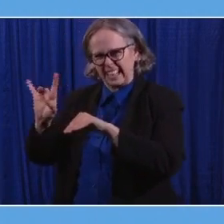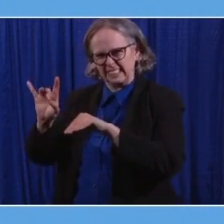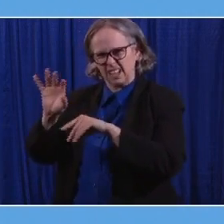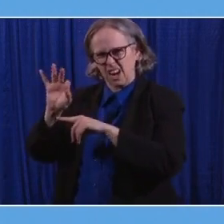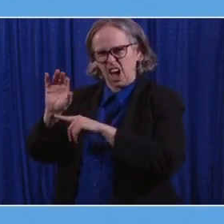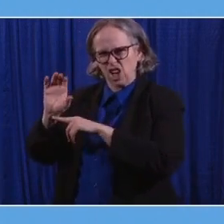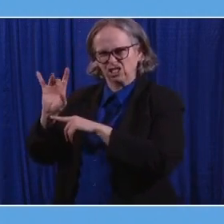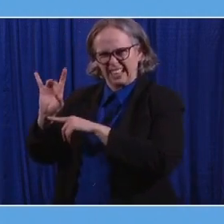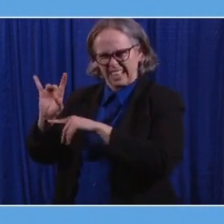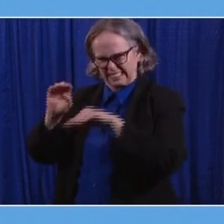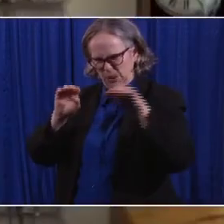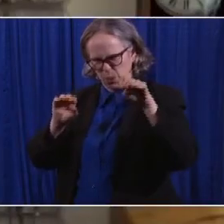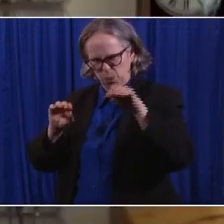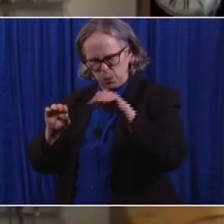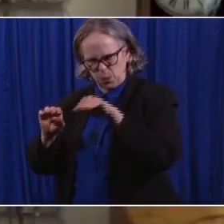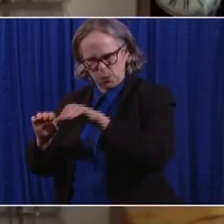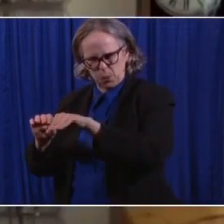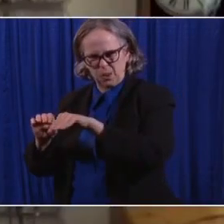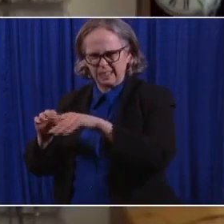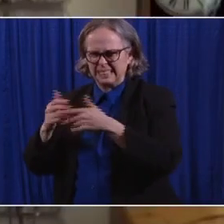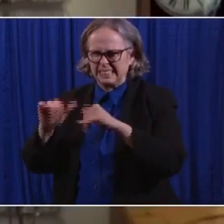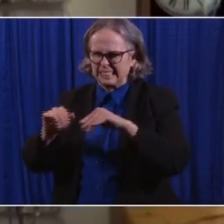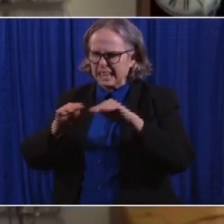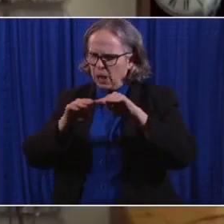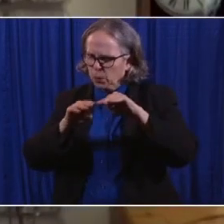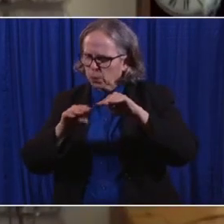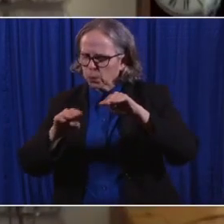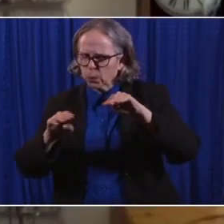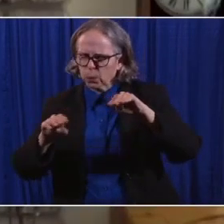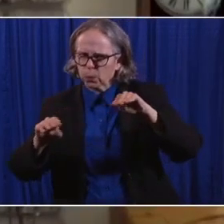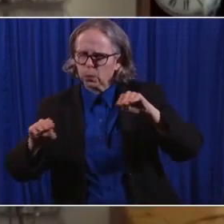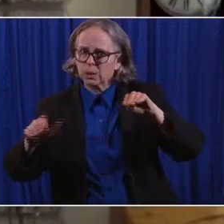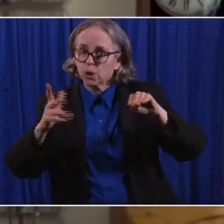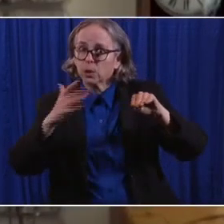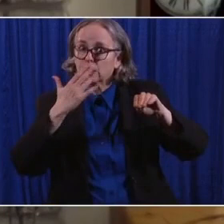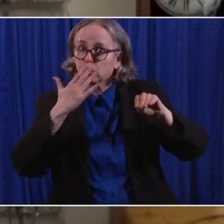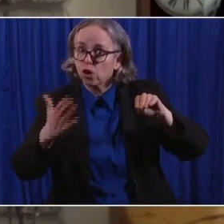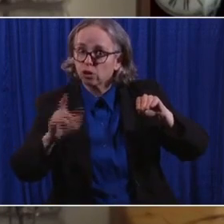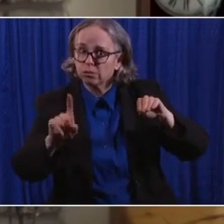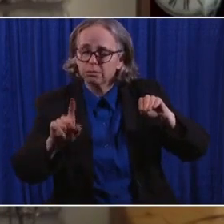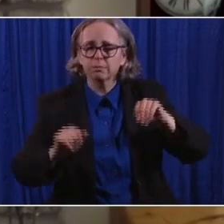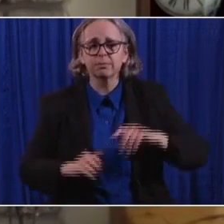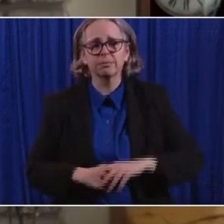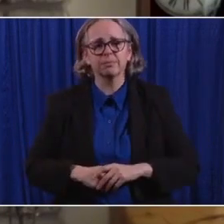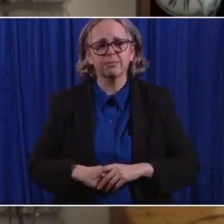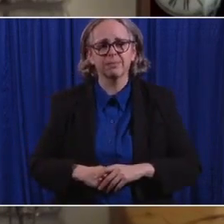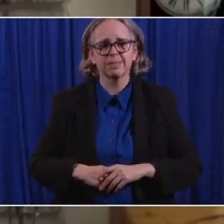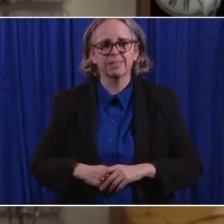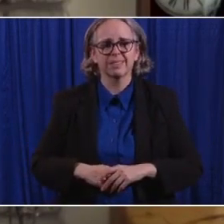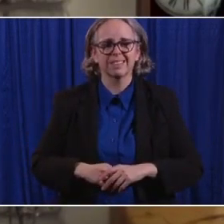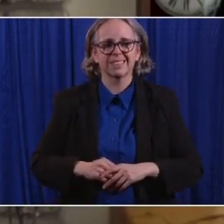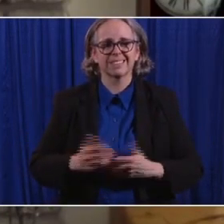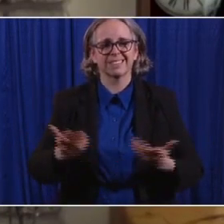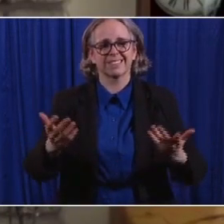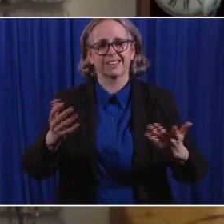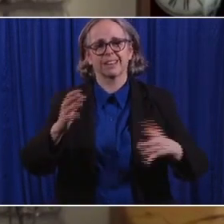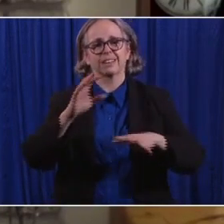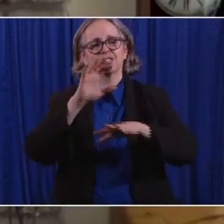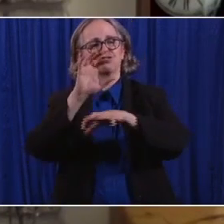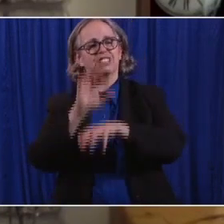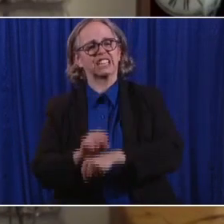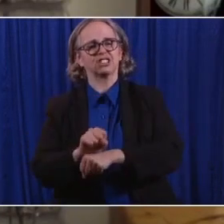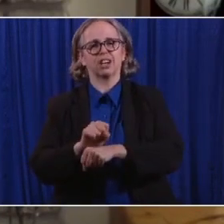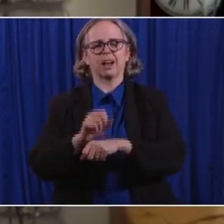still good. Let's go to our old traditional alert map. You'll see some